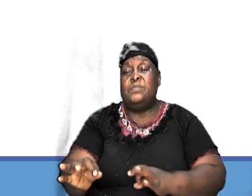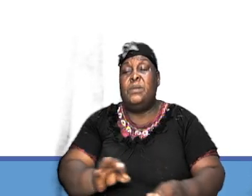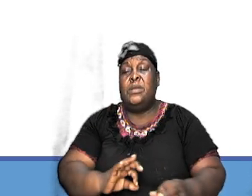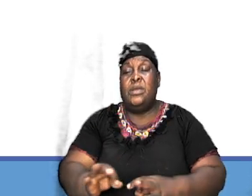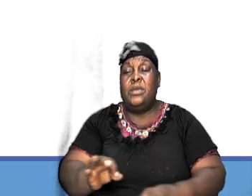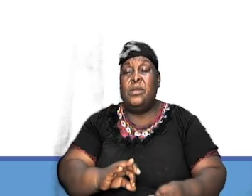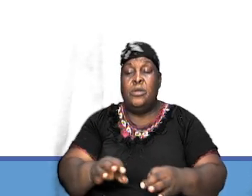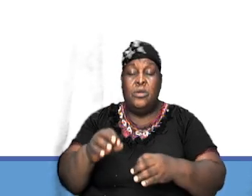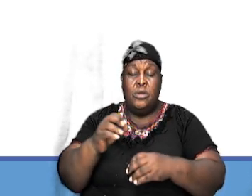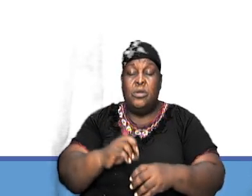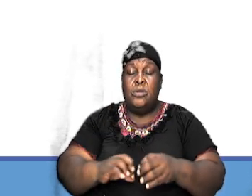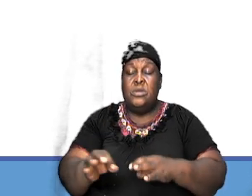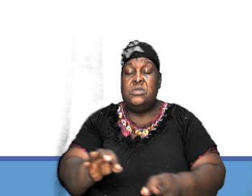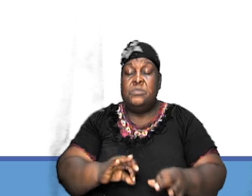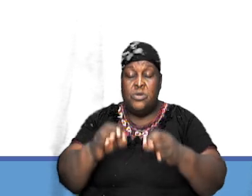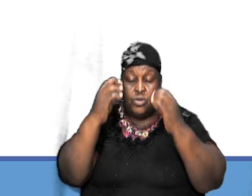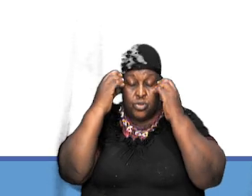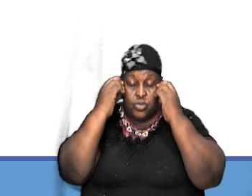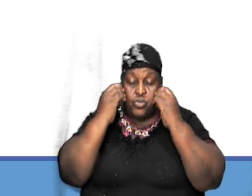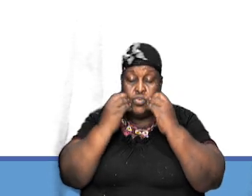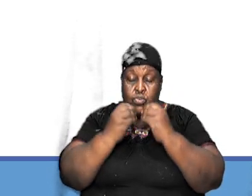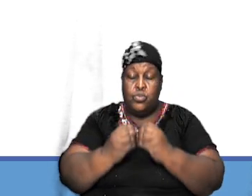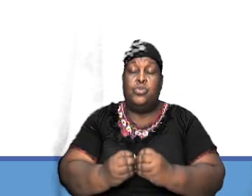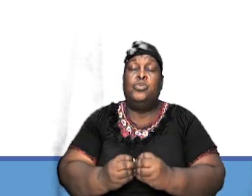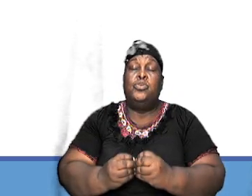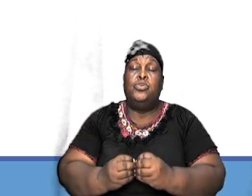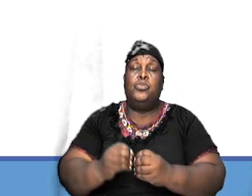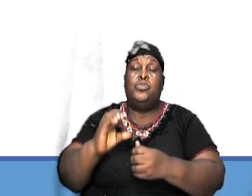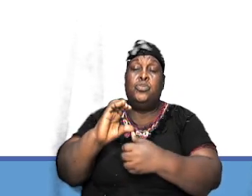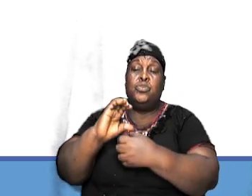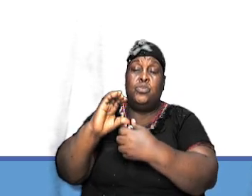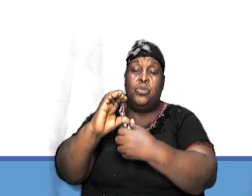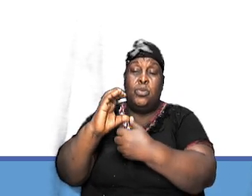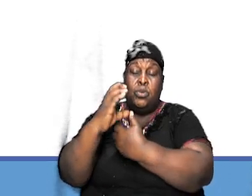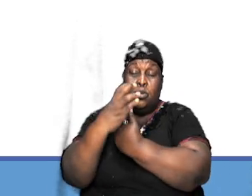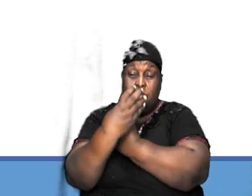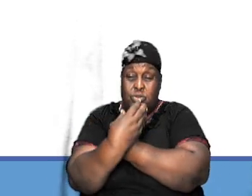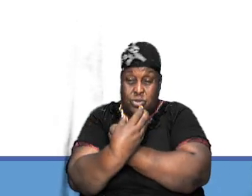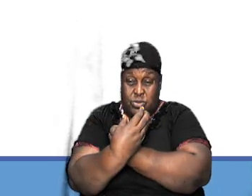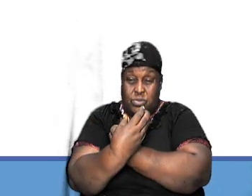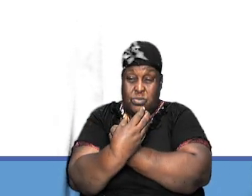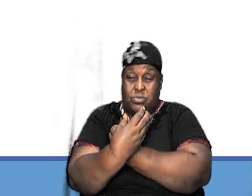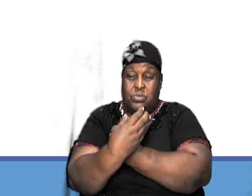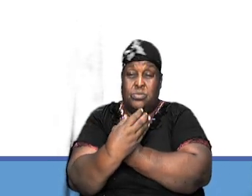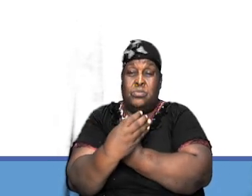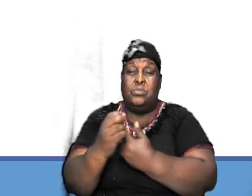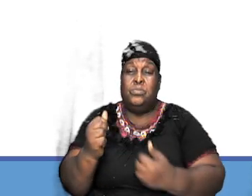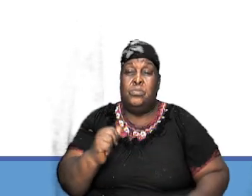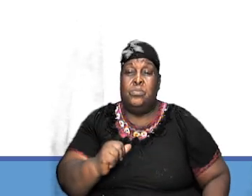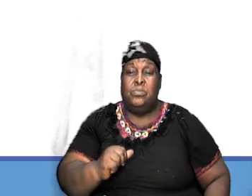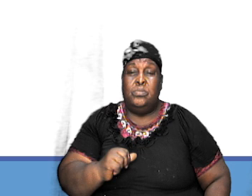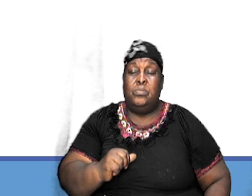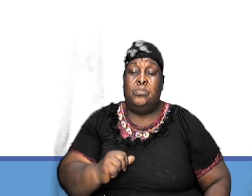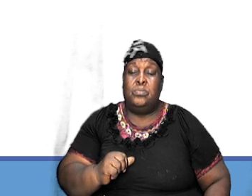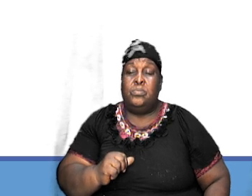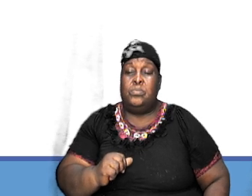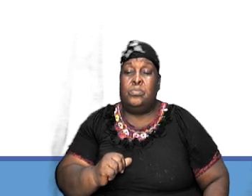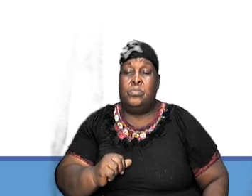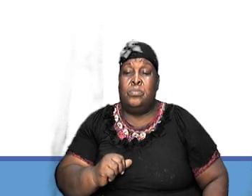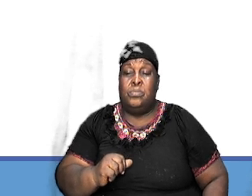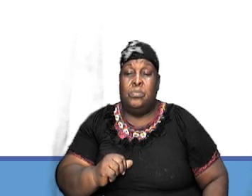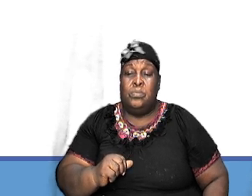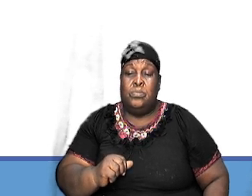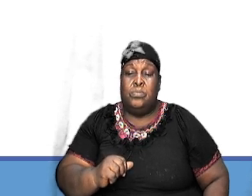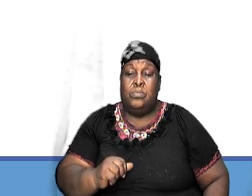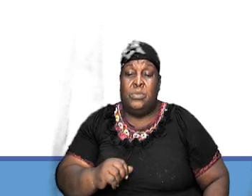and any Jewish terminologies that is used. All right, so let us look at a few of these explanations that Mark would